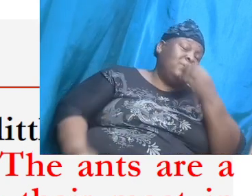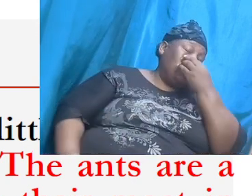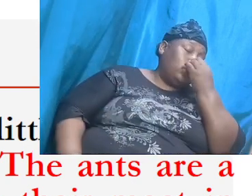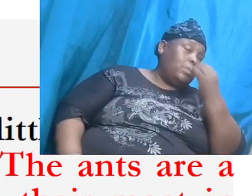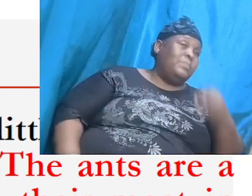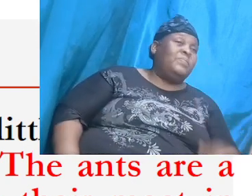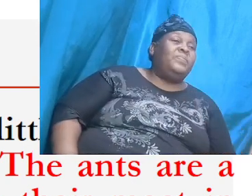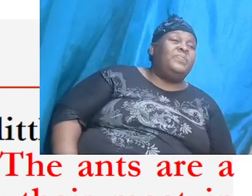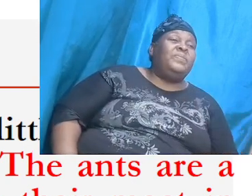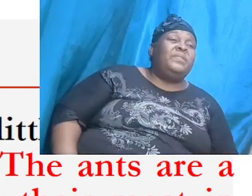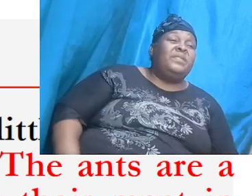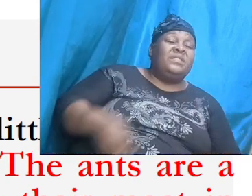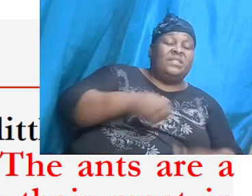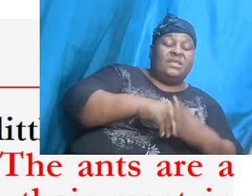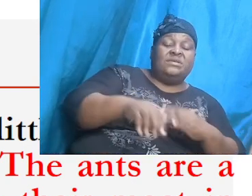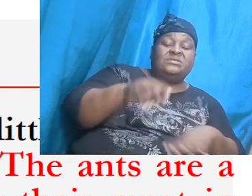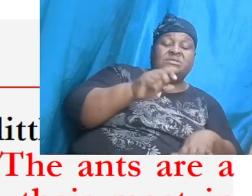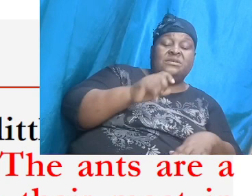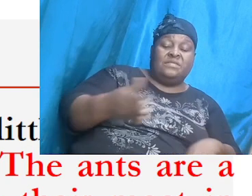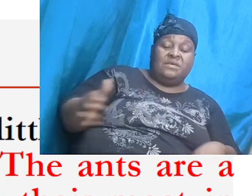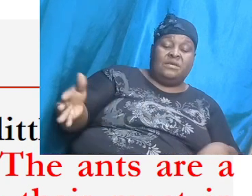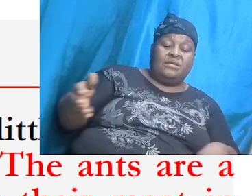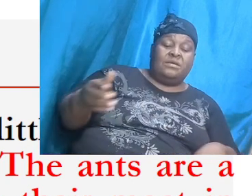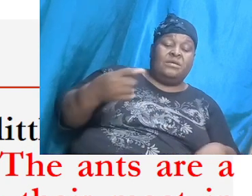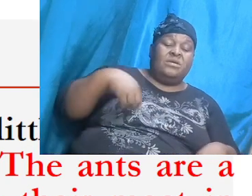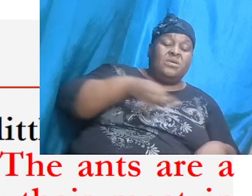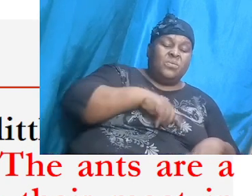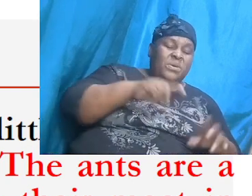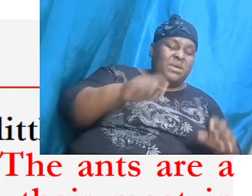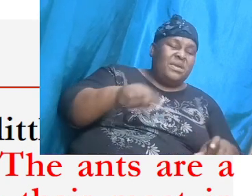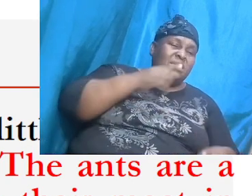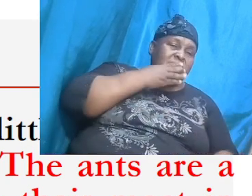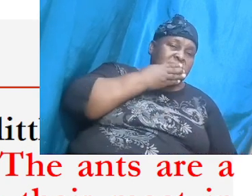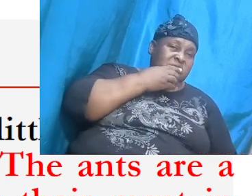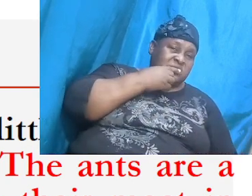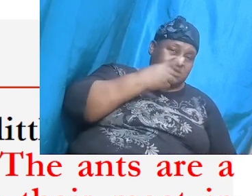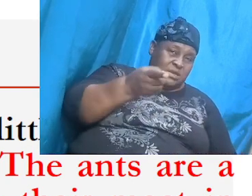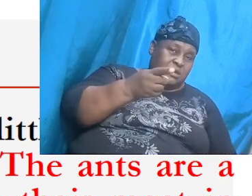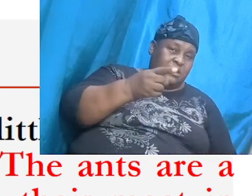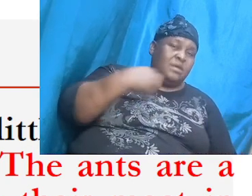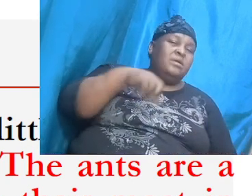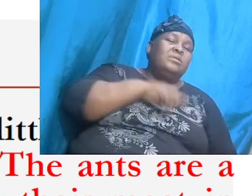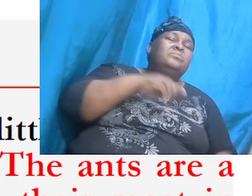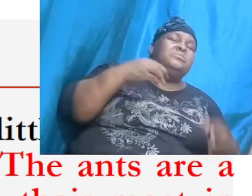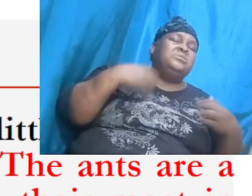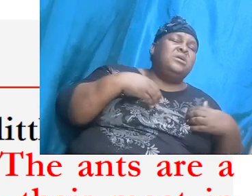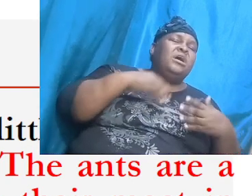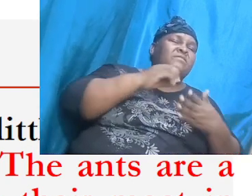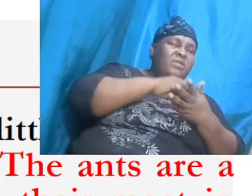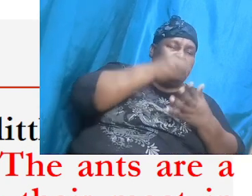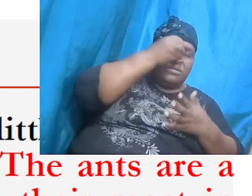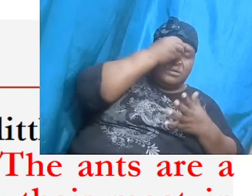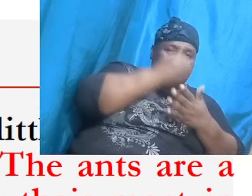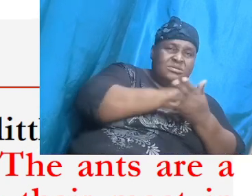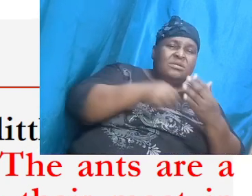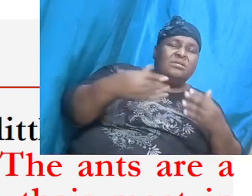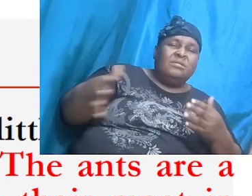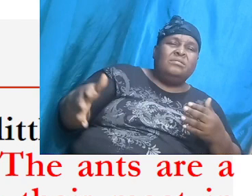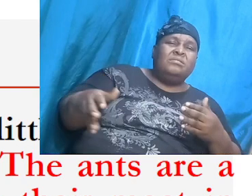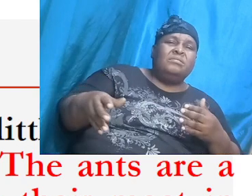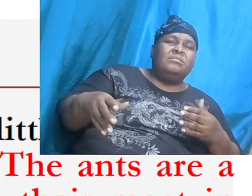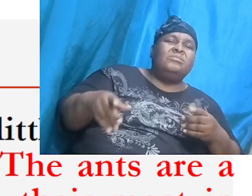have in this particular thing, we can go on to say, praise God, that we have learned something. But you can also learn things